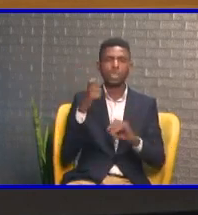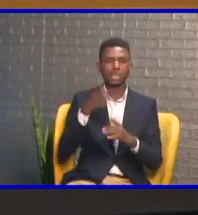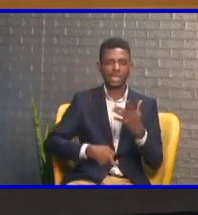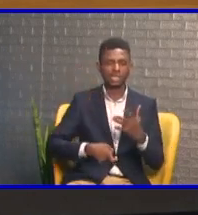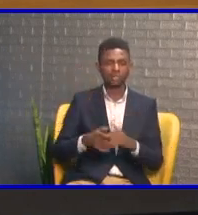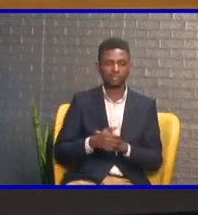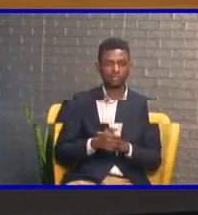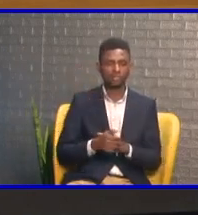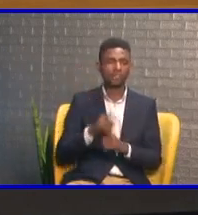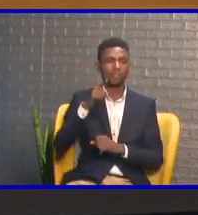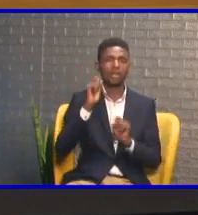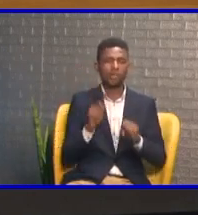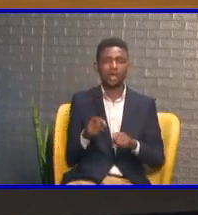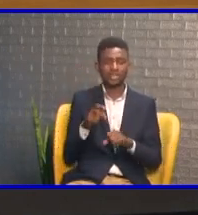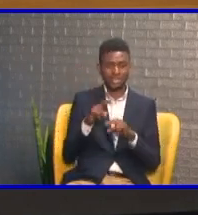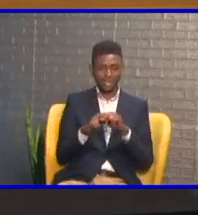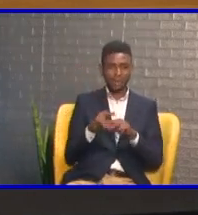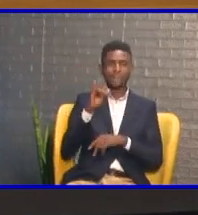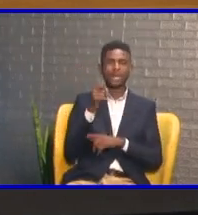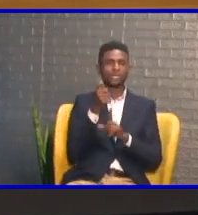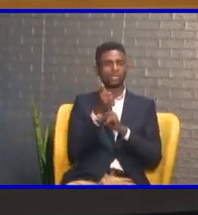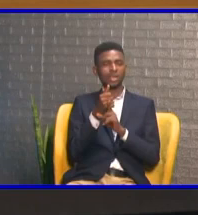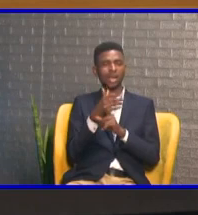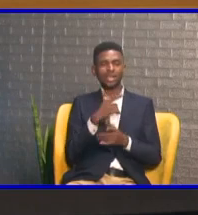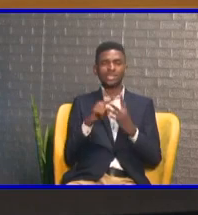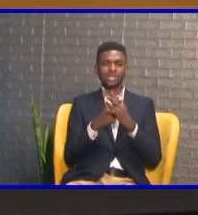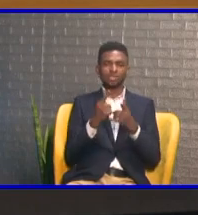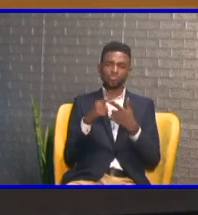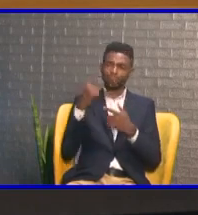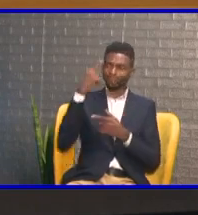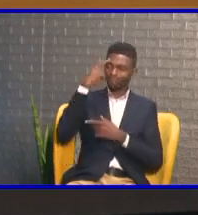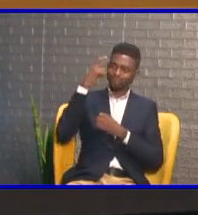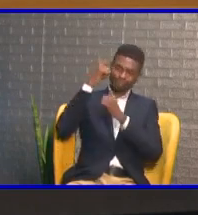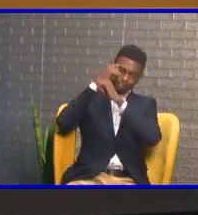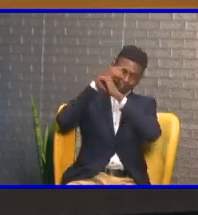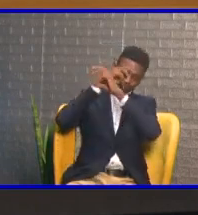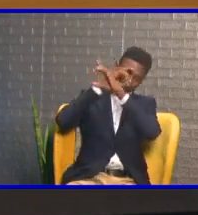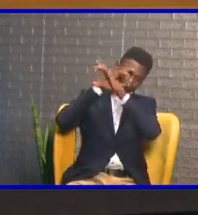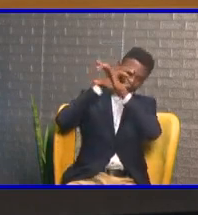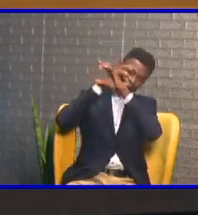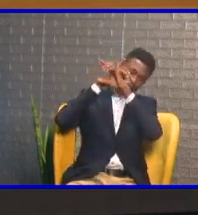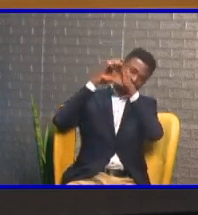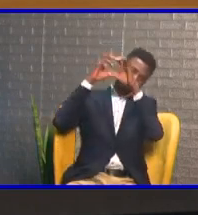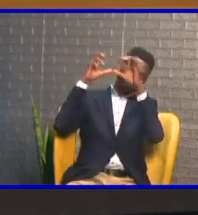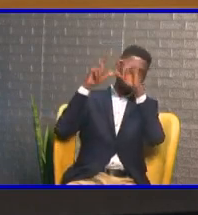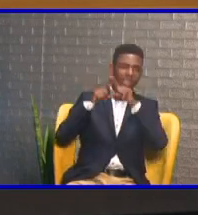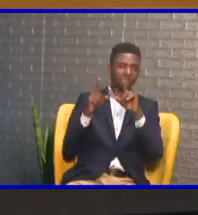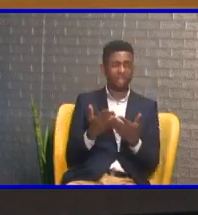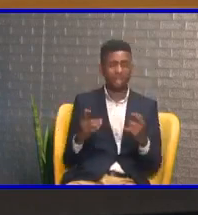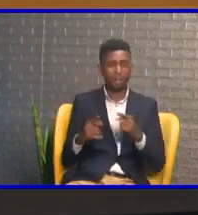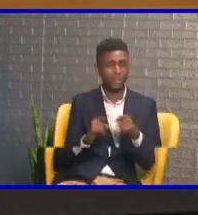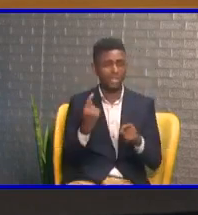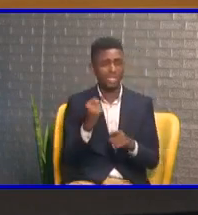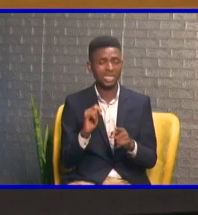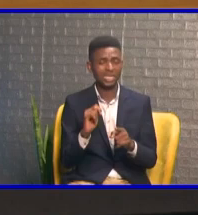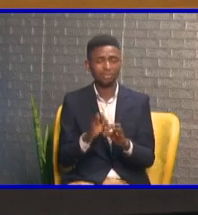tax. You can sit down by yourself in your house and imagine all kinds of things. Glory to God. But the key is